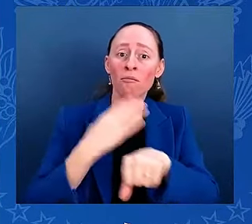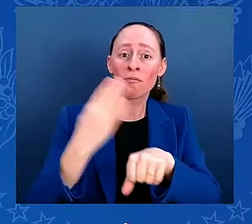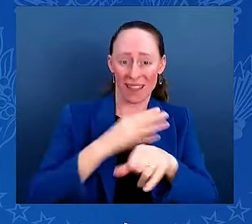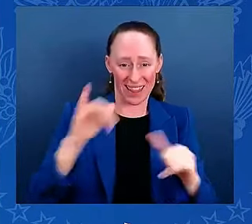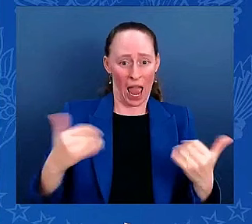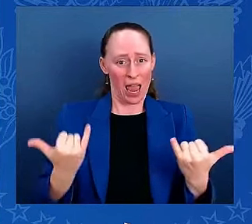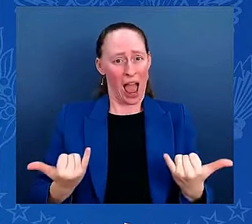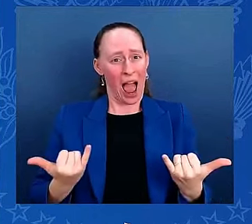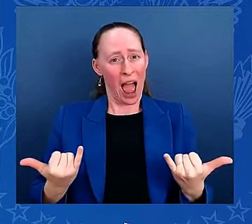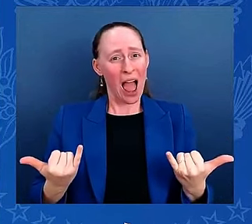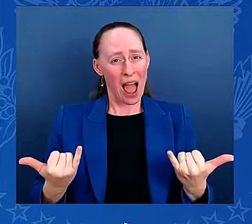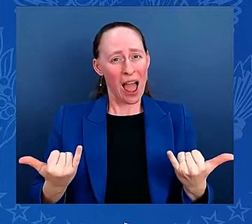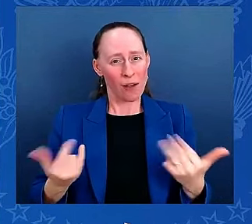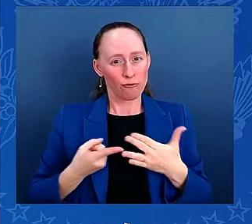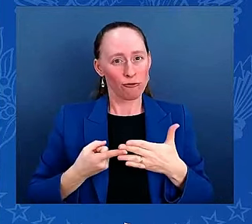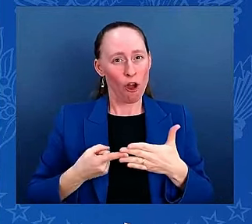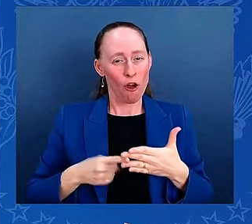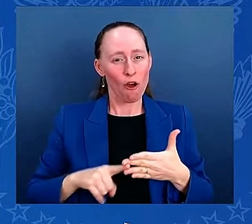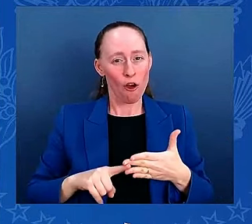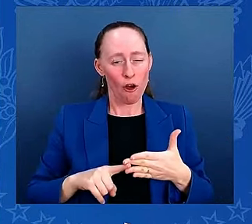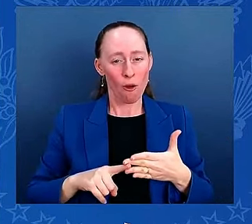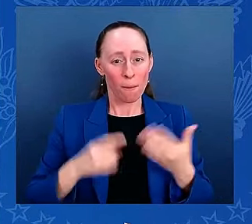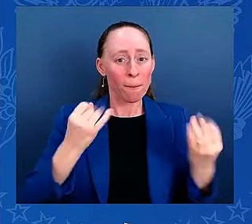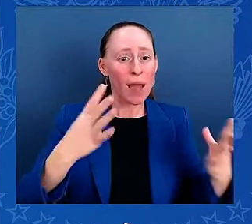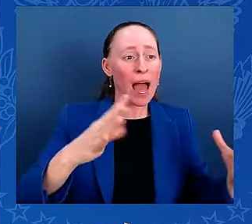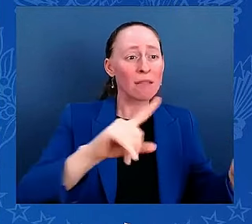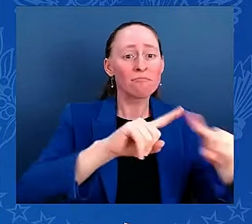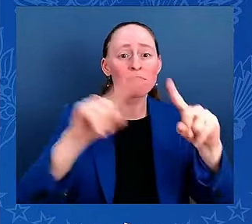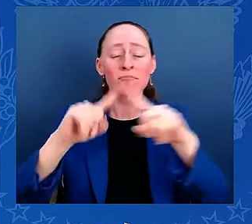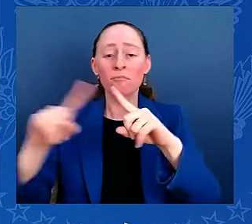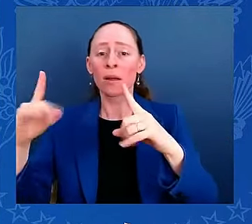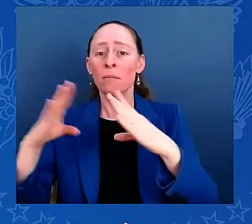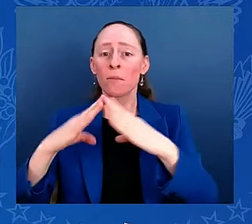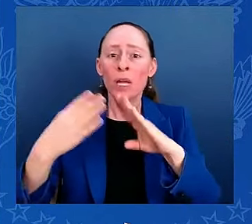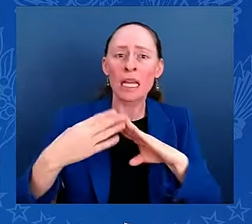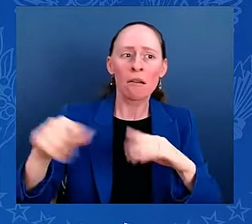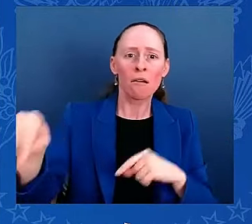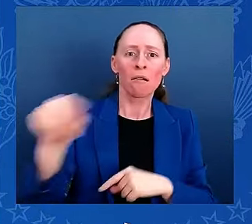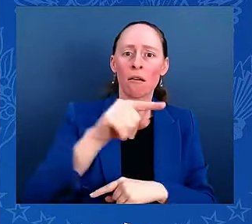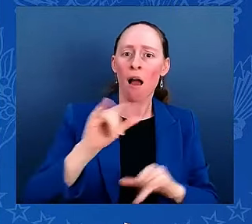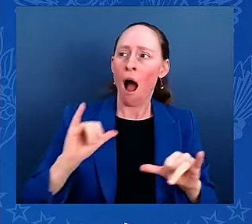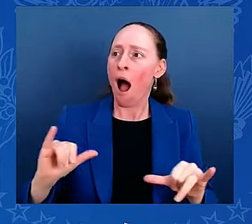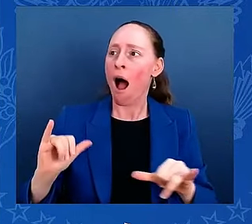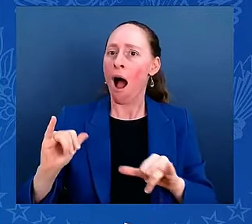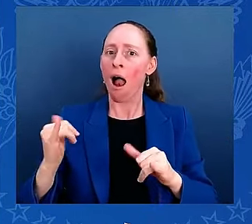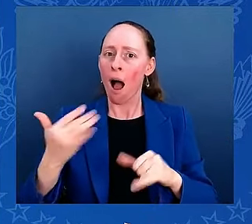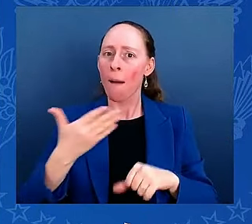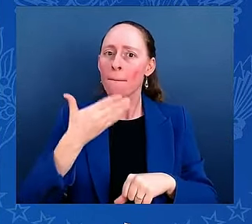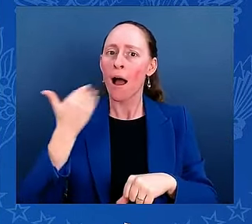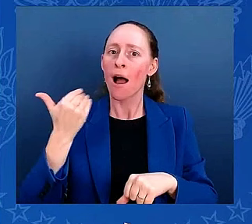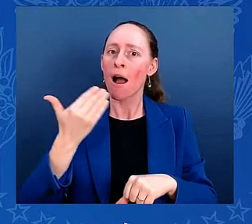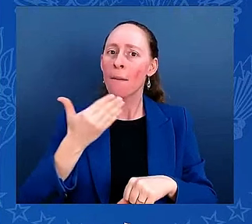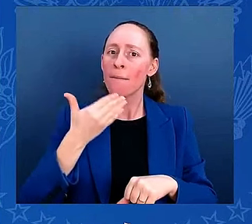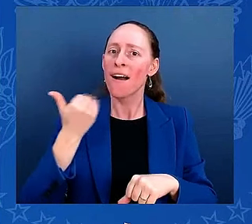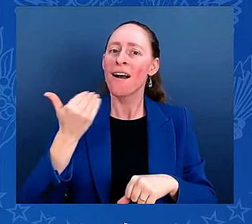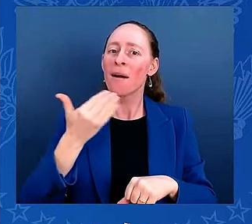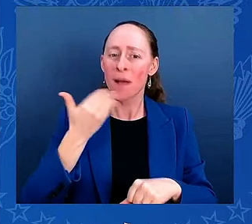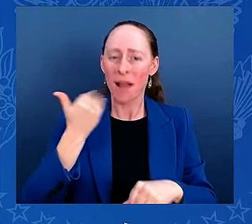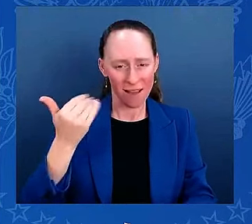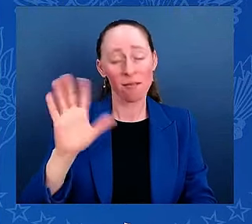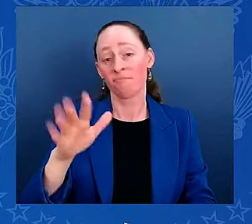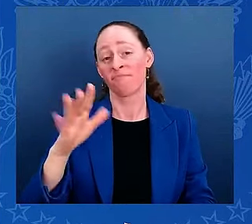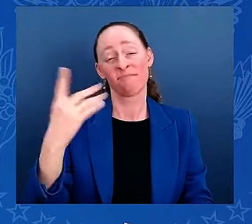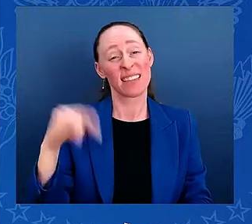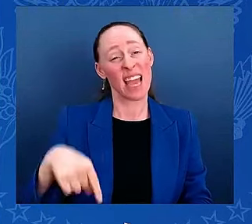difficulty, because it takes time to get it done. And so much more, it's going to take time, but